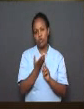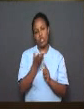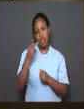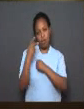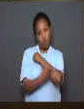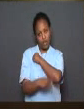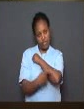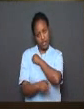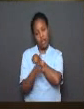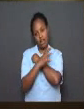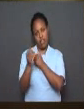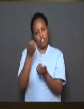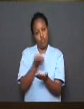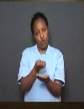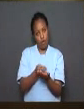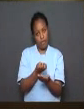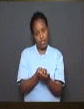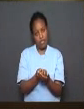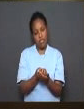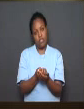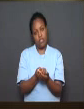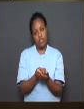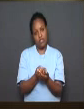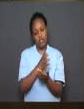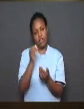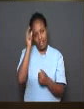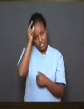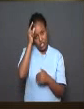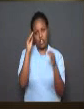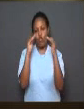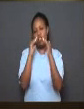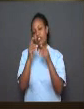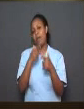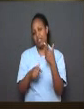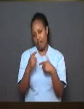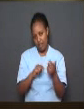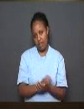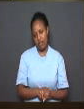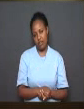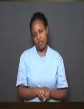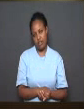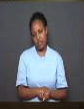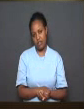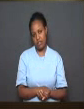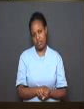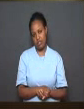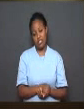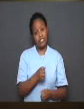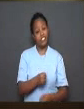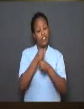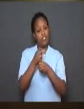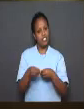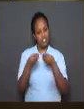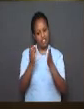for political, economic, and cultural equality. It